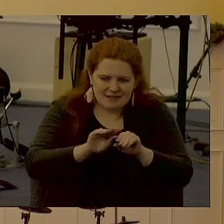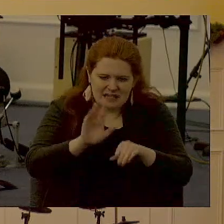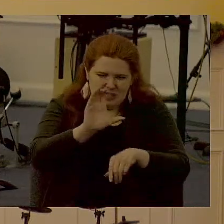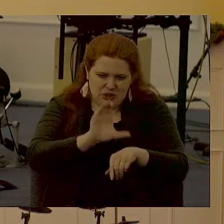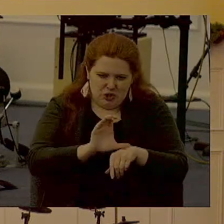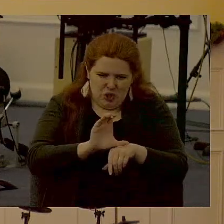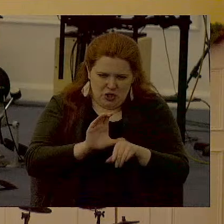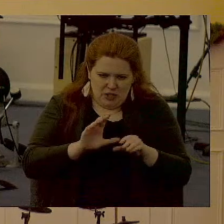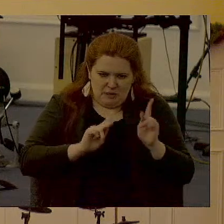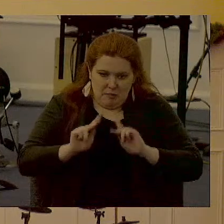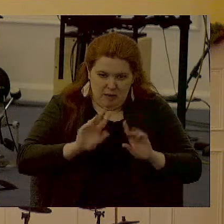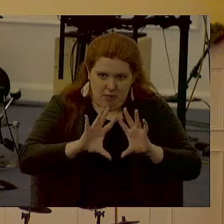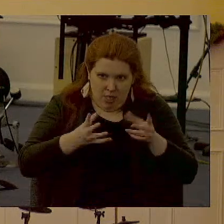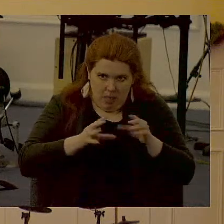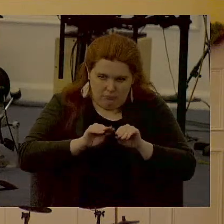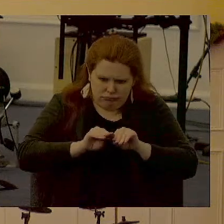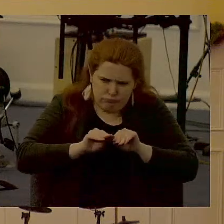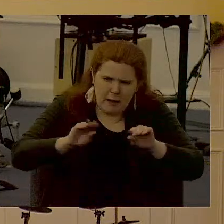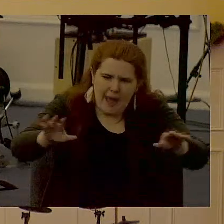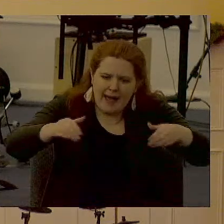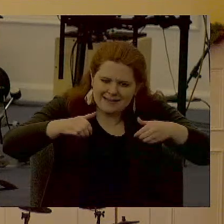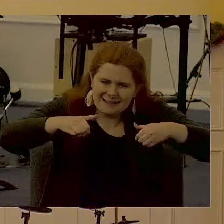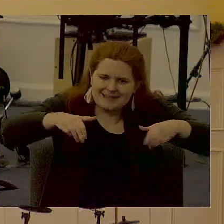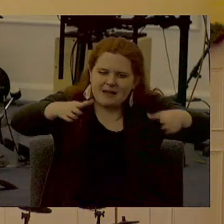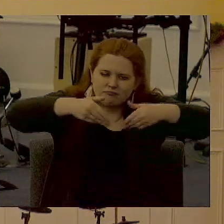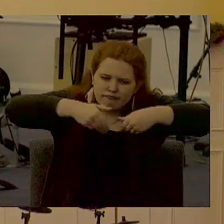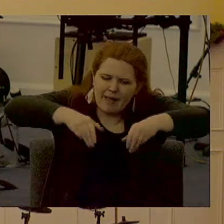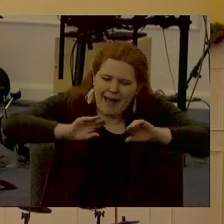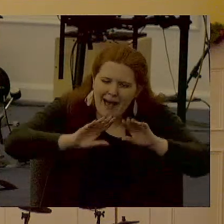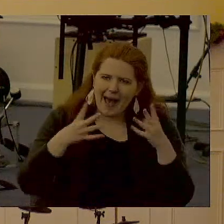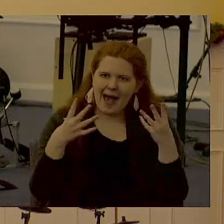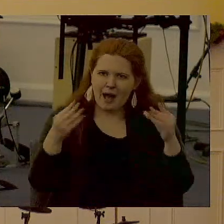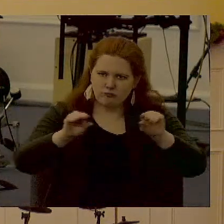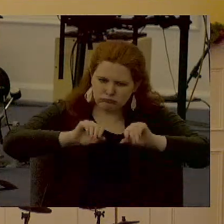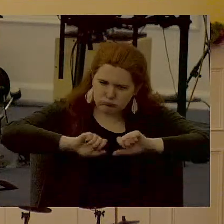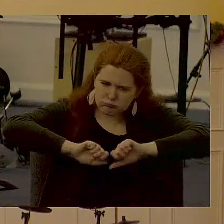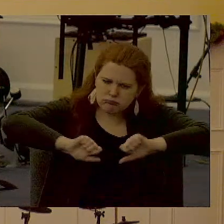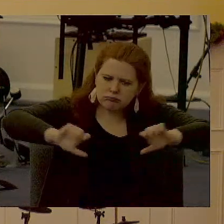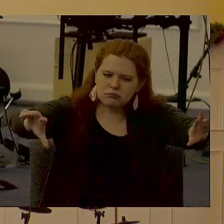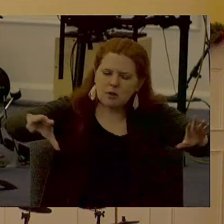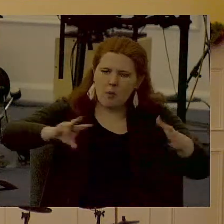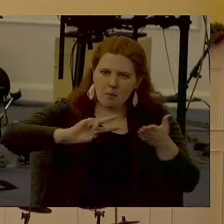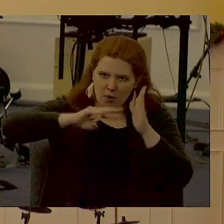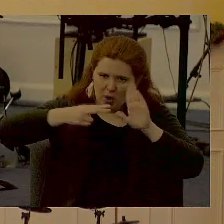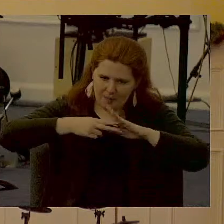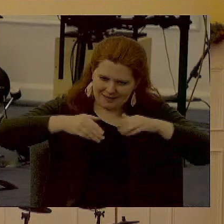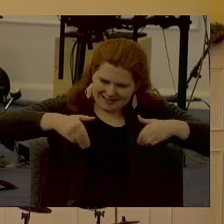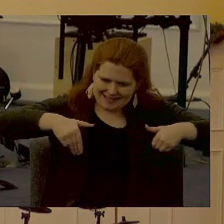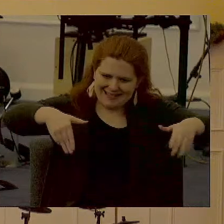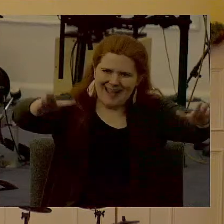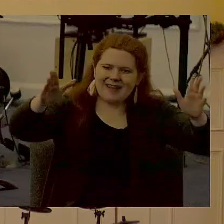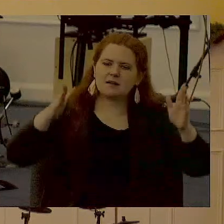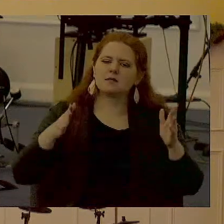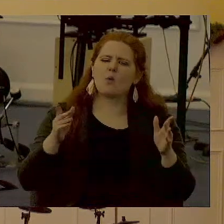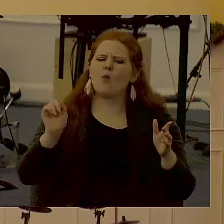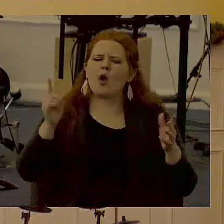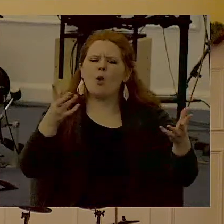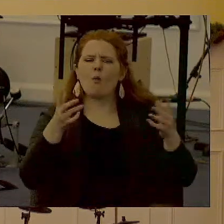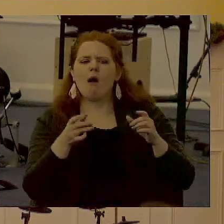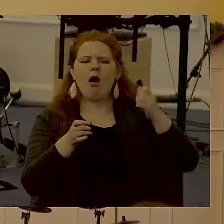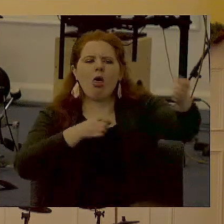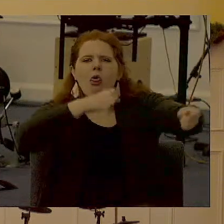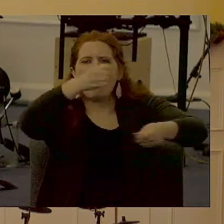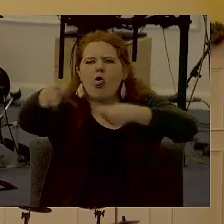out. He sends us on purpose. He puts us where he wants us to